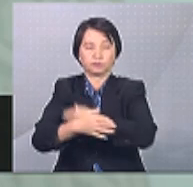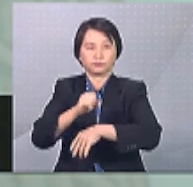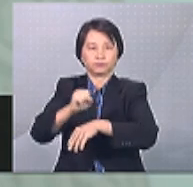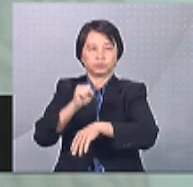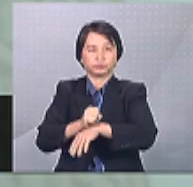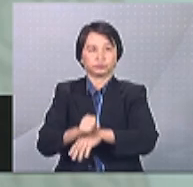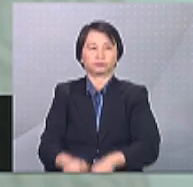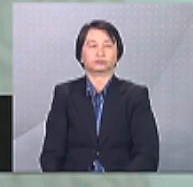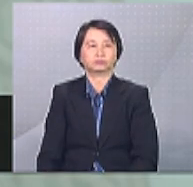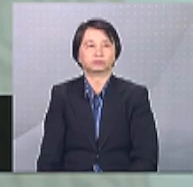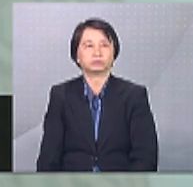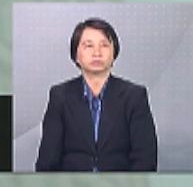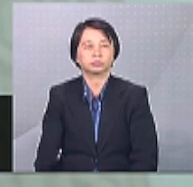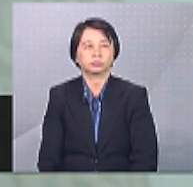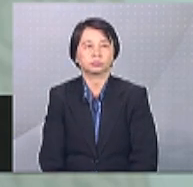again?